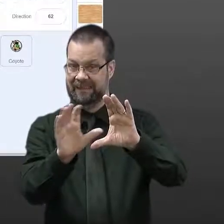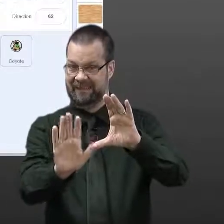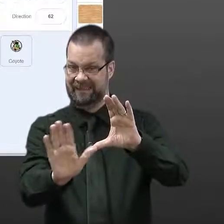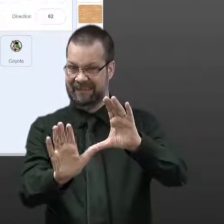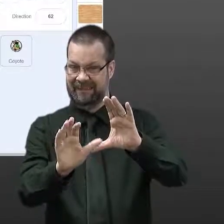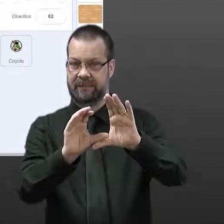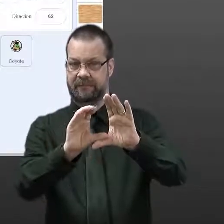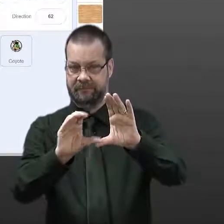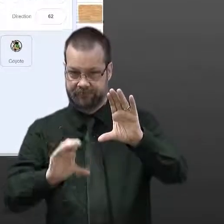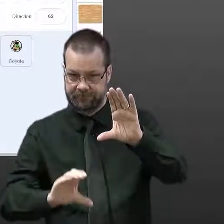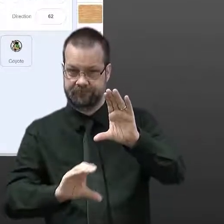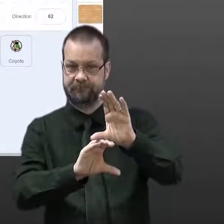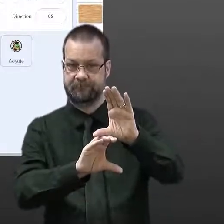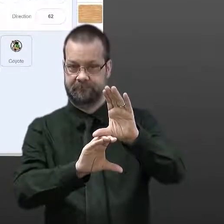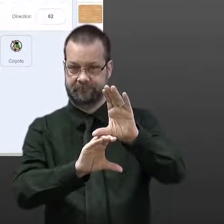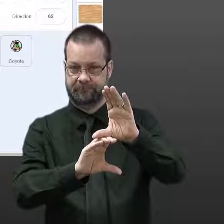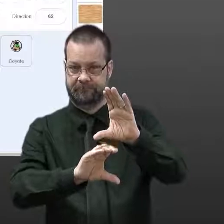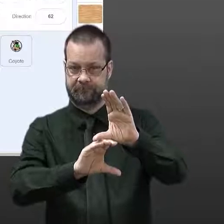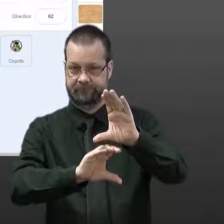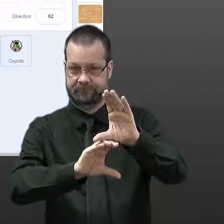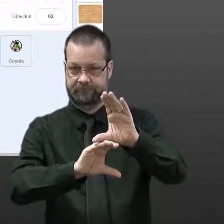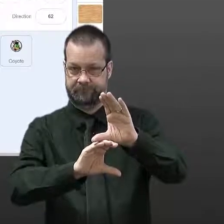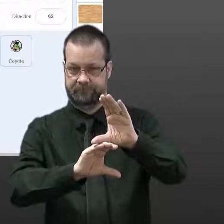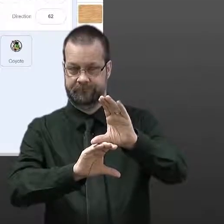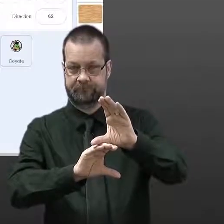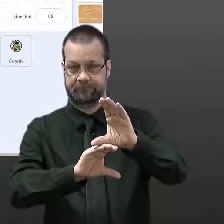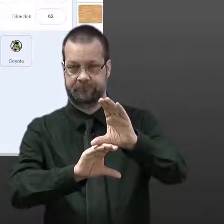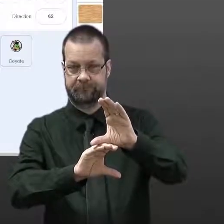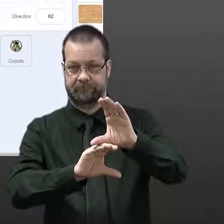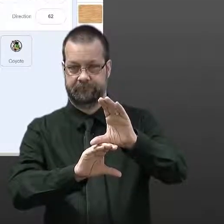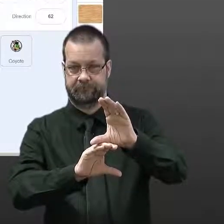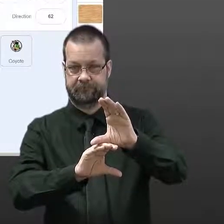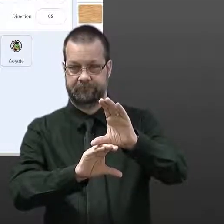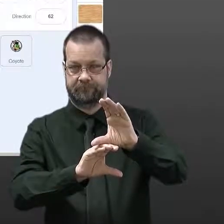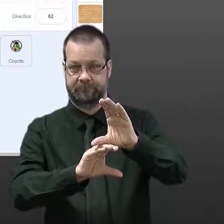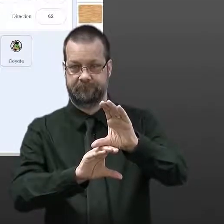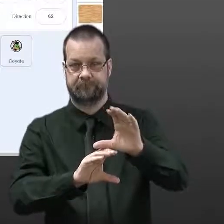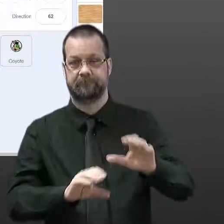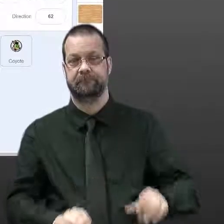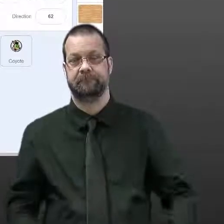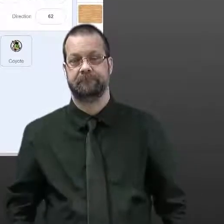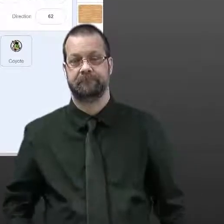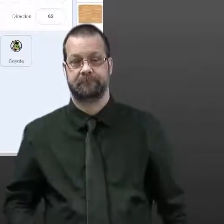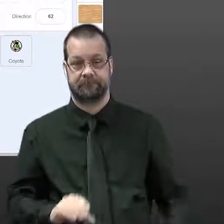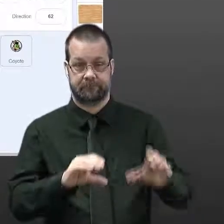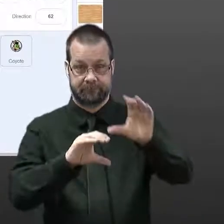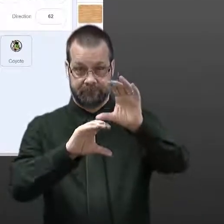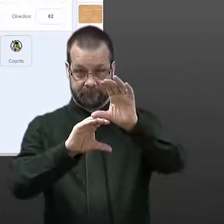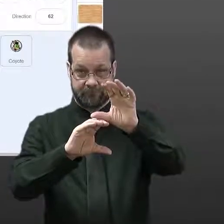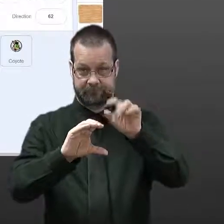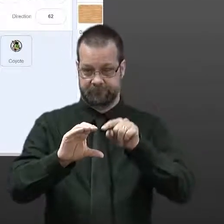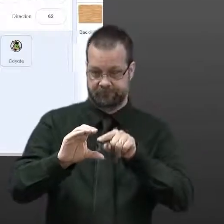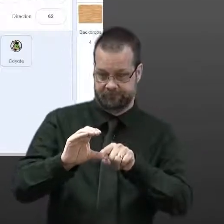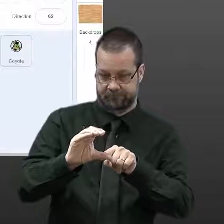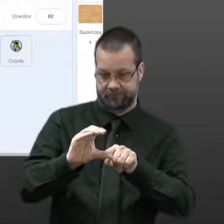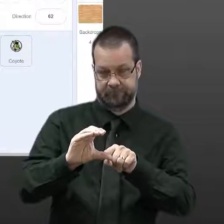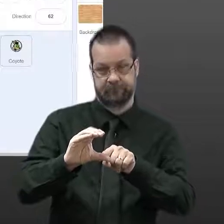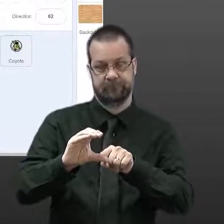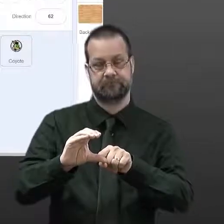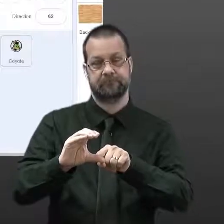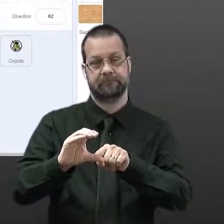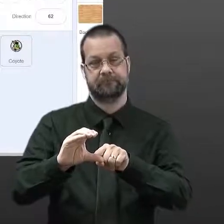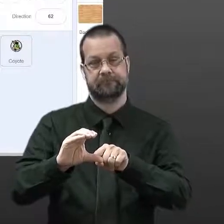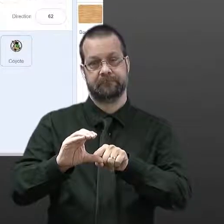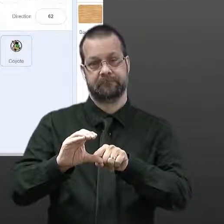that you're not accidentally nesting them like this. We want them to be one on top of the other.